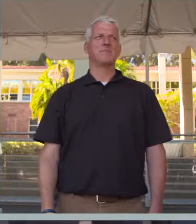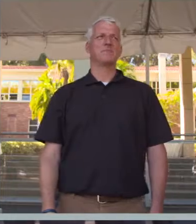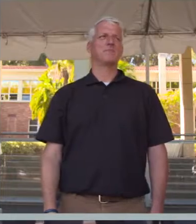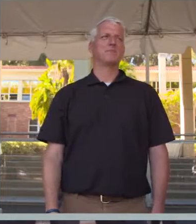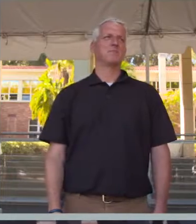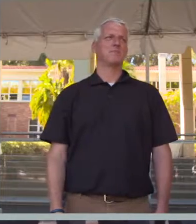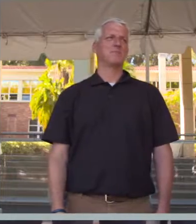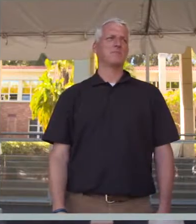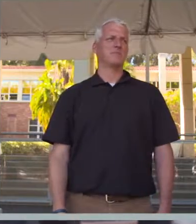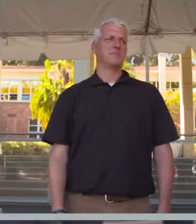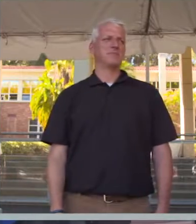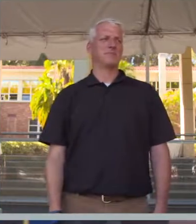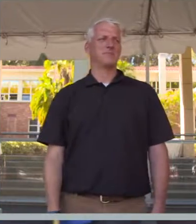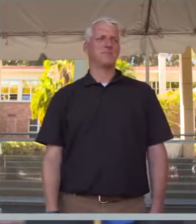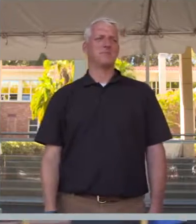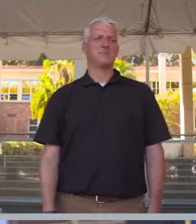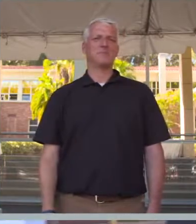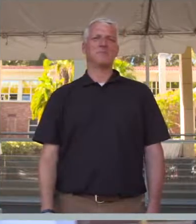Brenda Godoy.